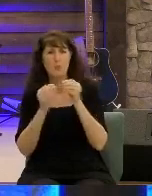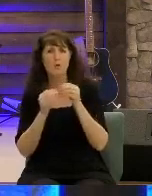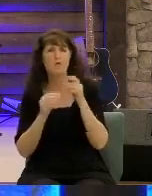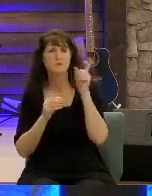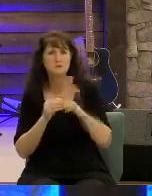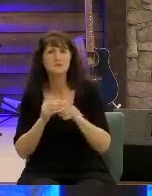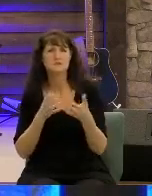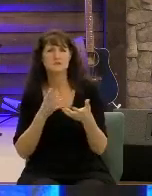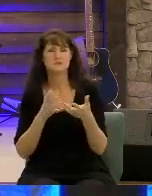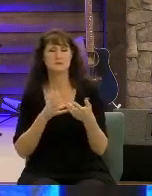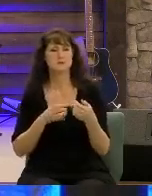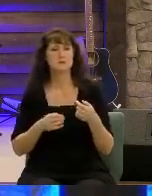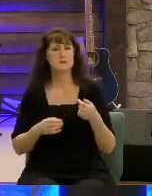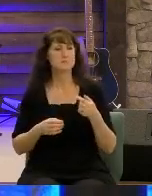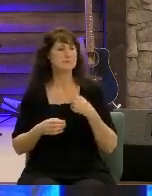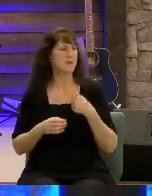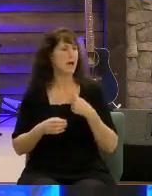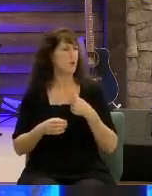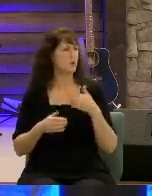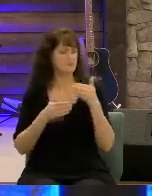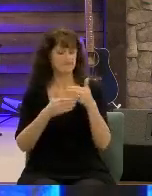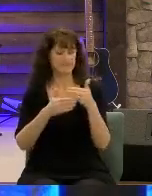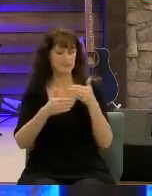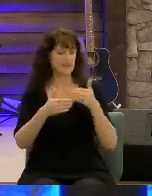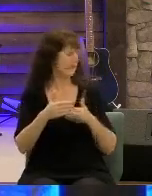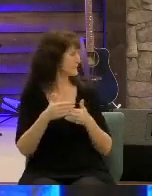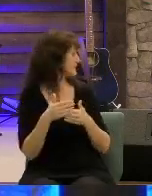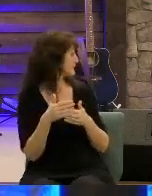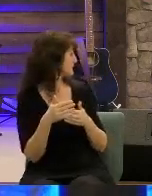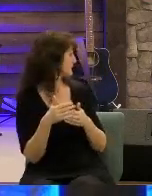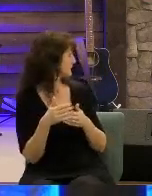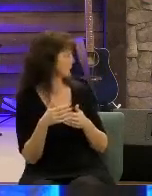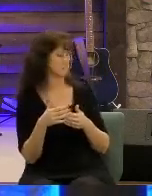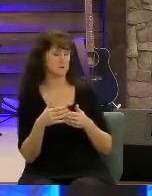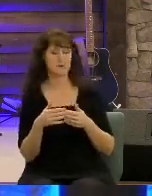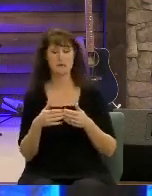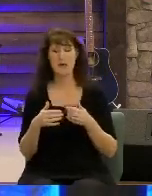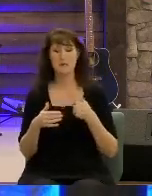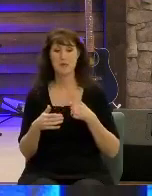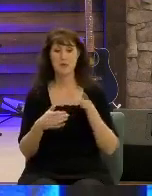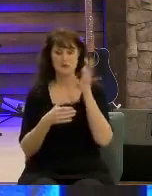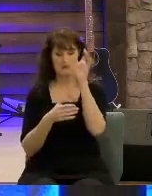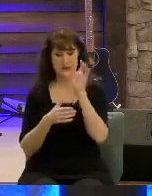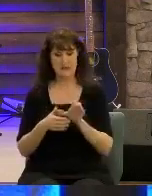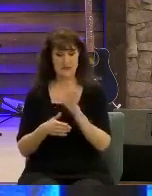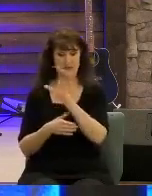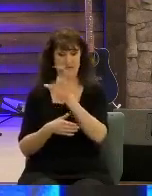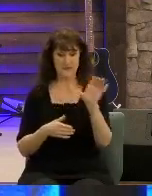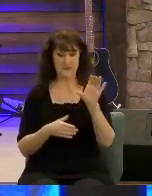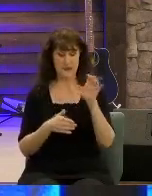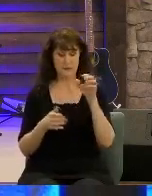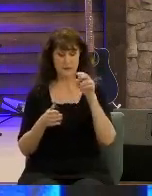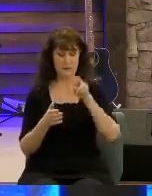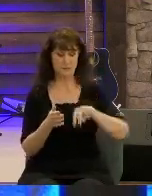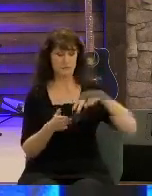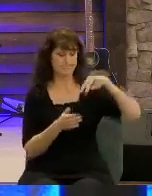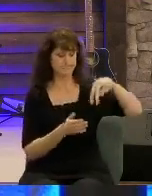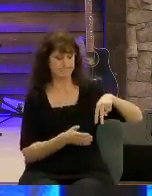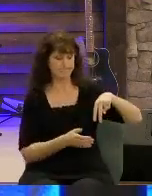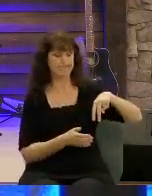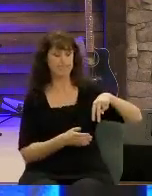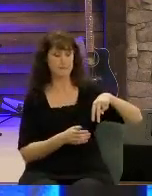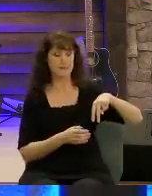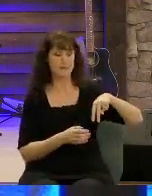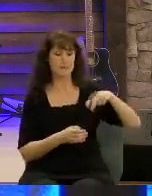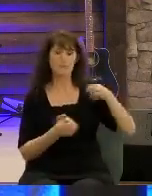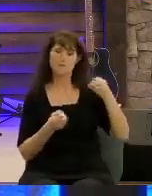standing, I'm just going to say, on this side of the cross, okay? And we'll talk about this side of the cross. And I was down. Many of us